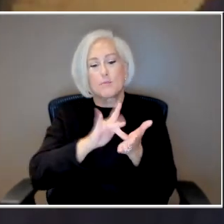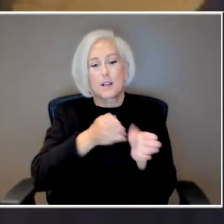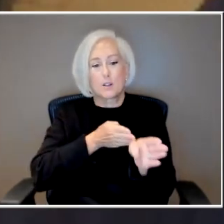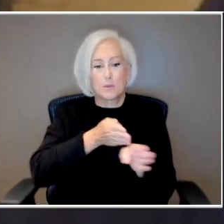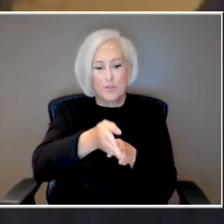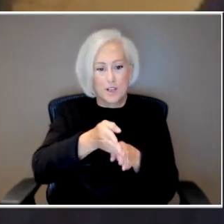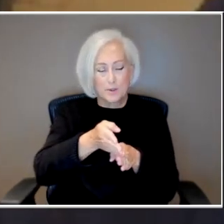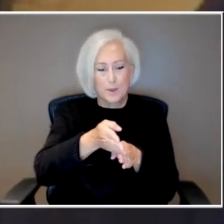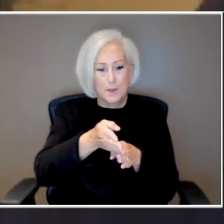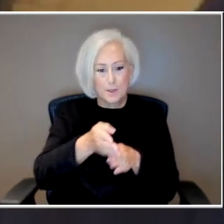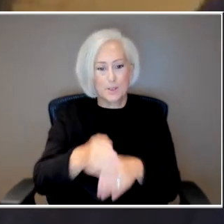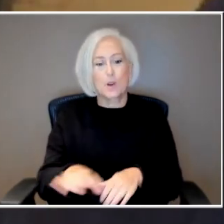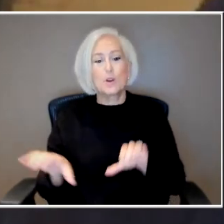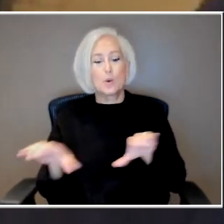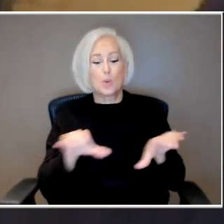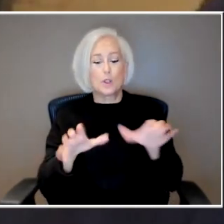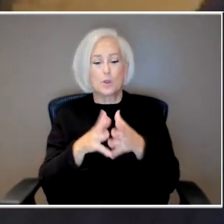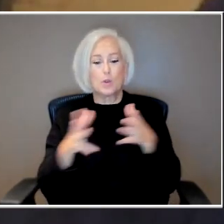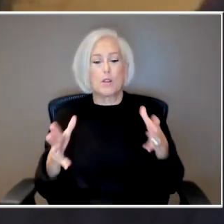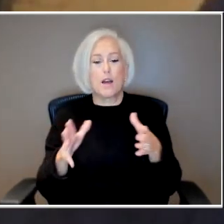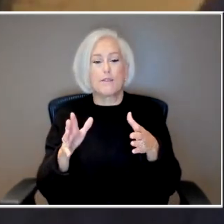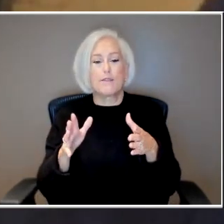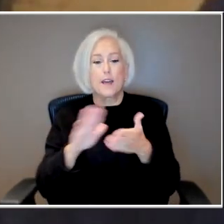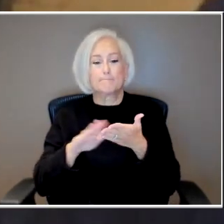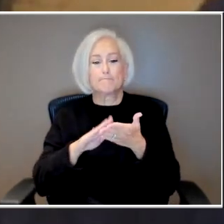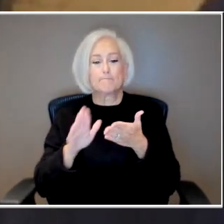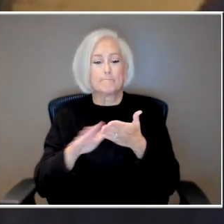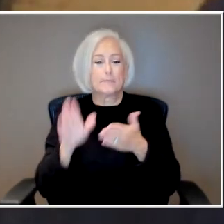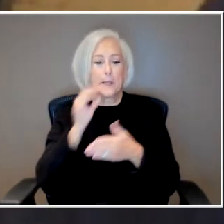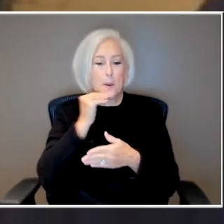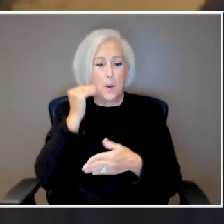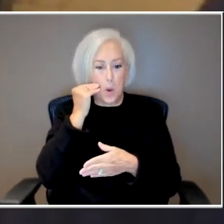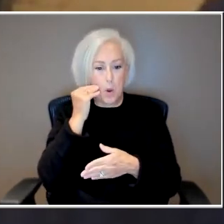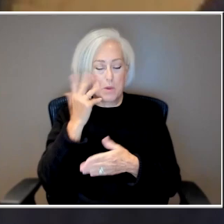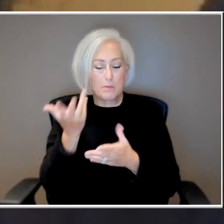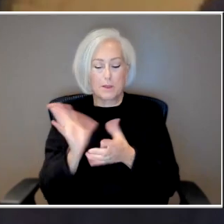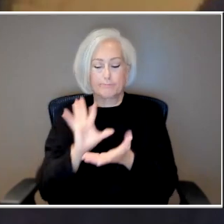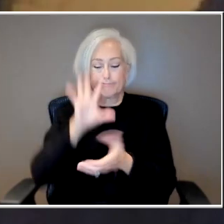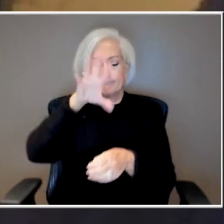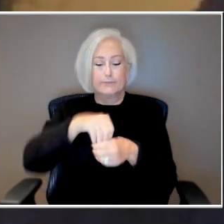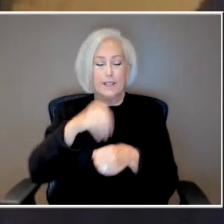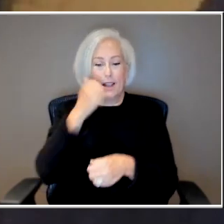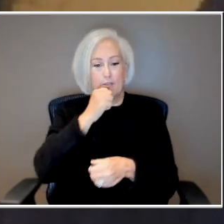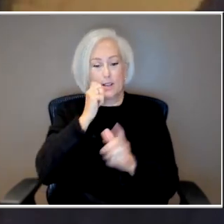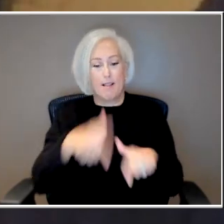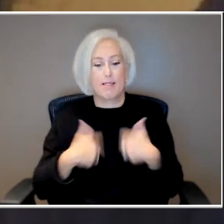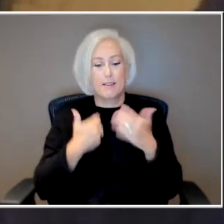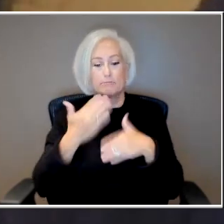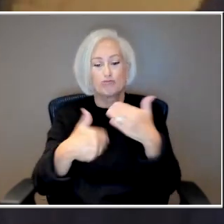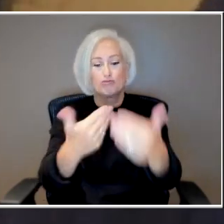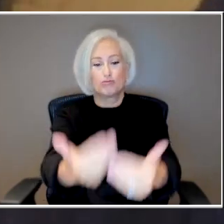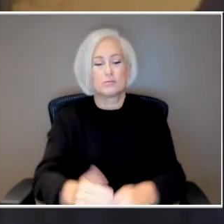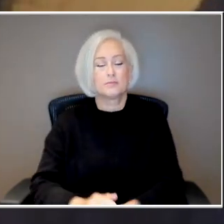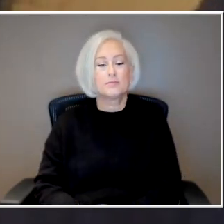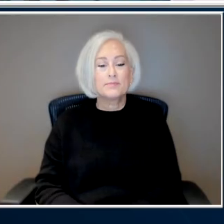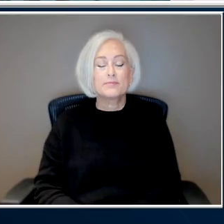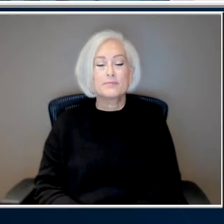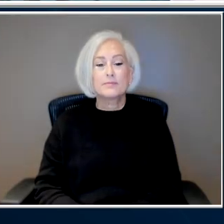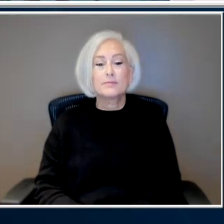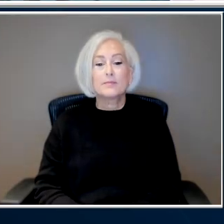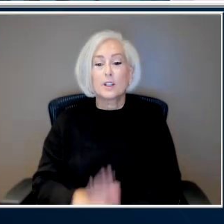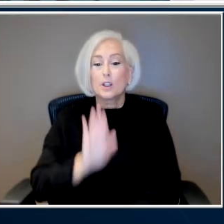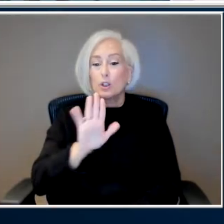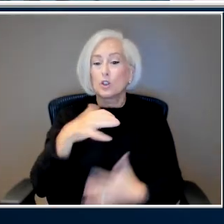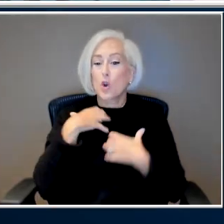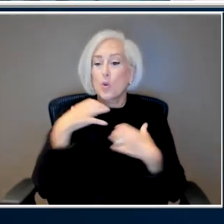our maintenance at home. I think it's just kind of become part of stuff. And how's your recovery going